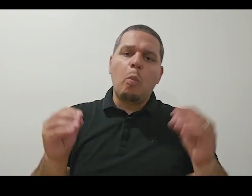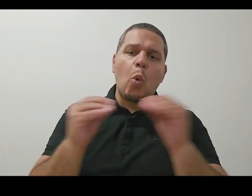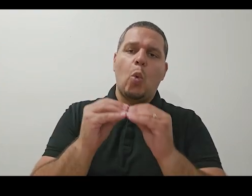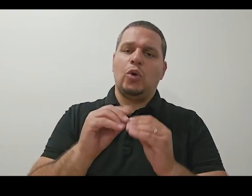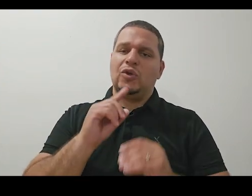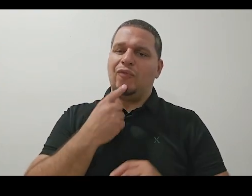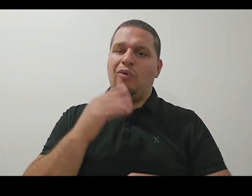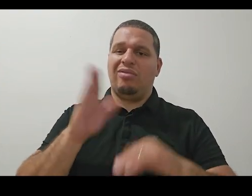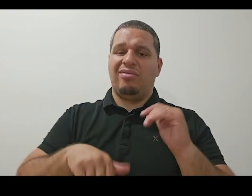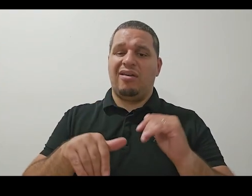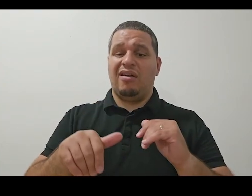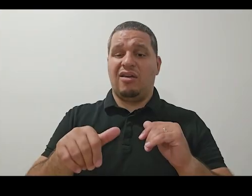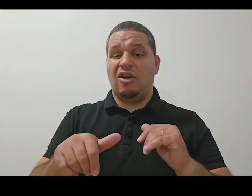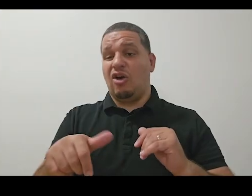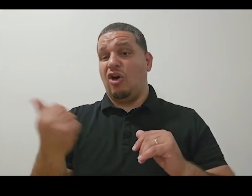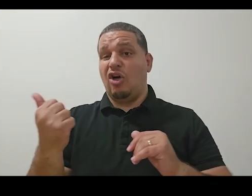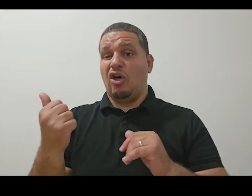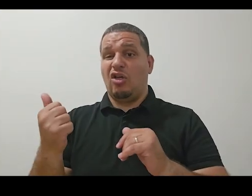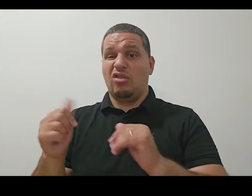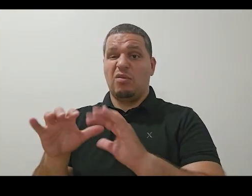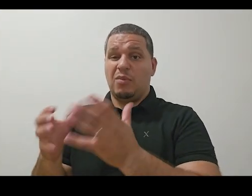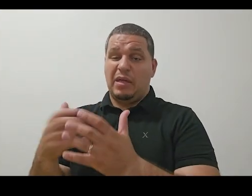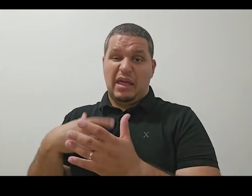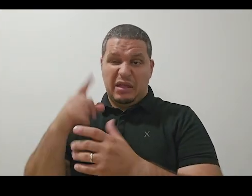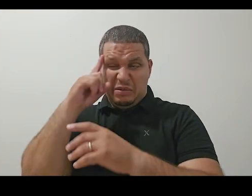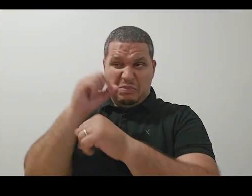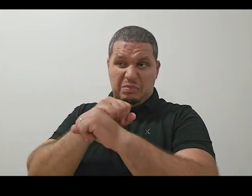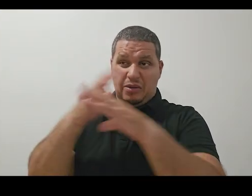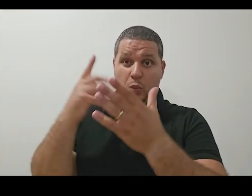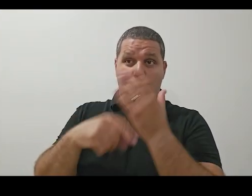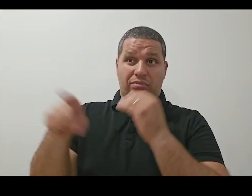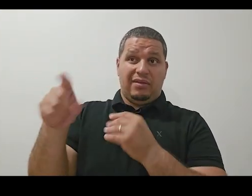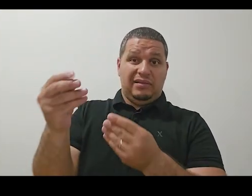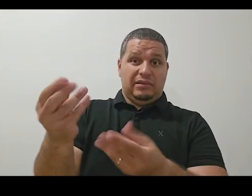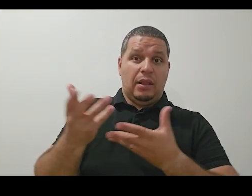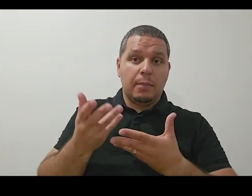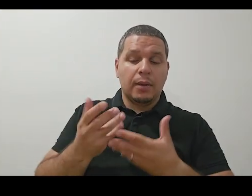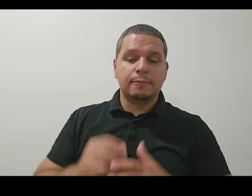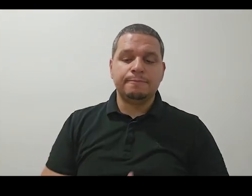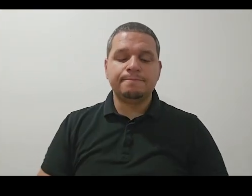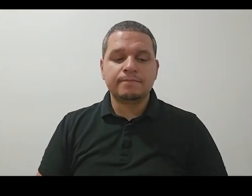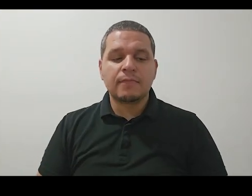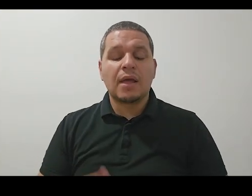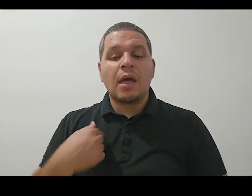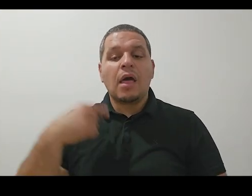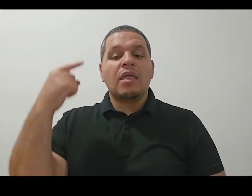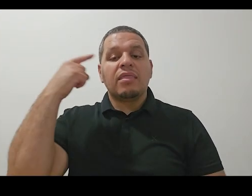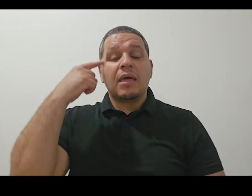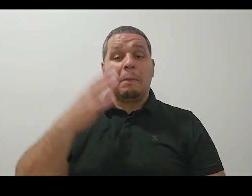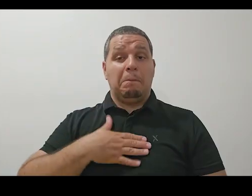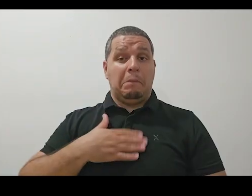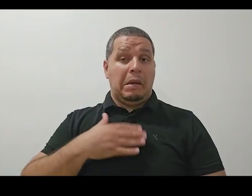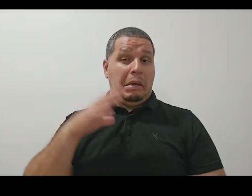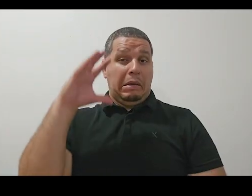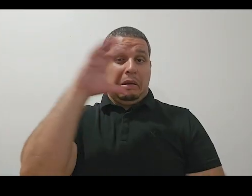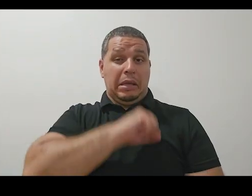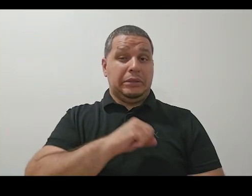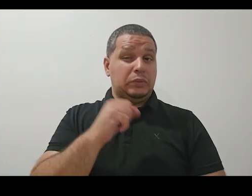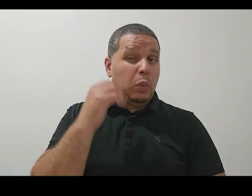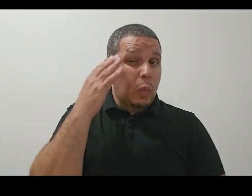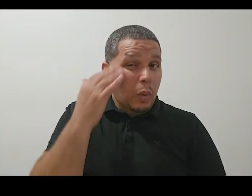maybe other populations, I imagine, from what they told me. I think my guess of why